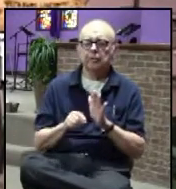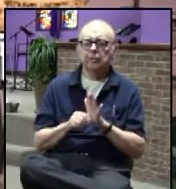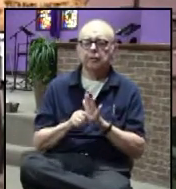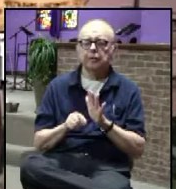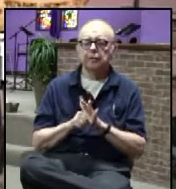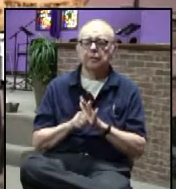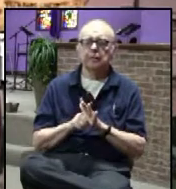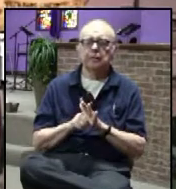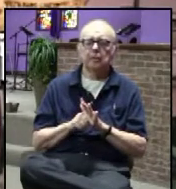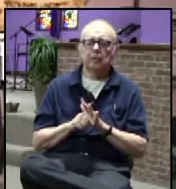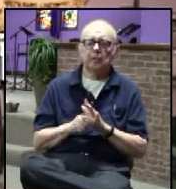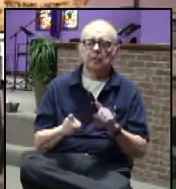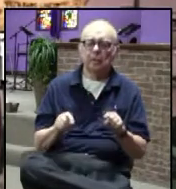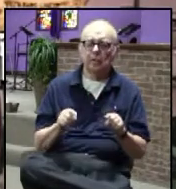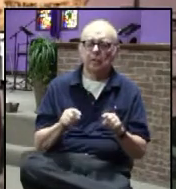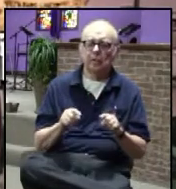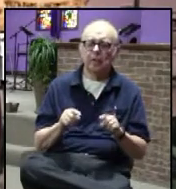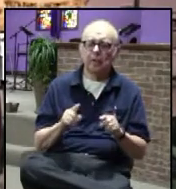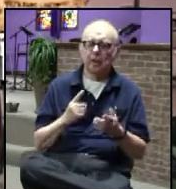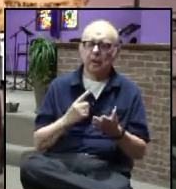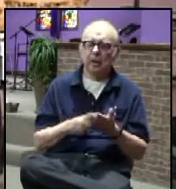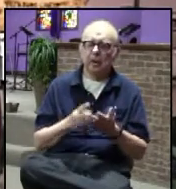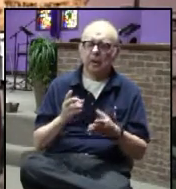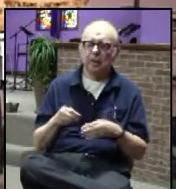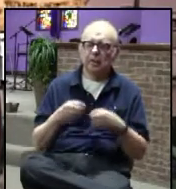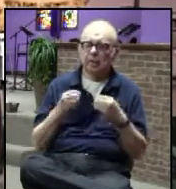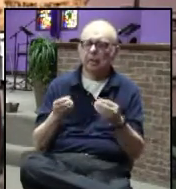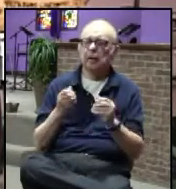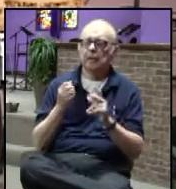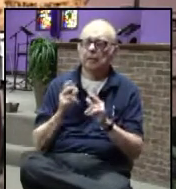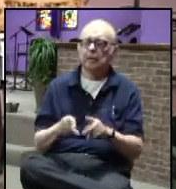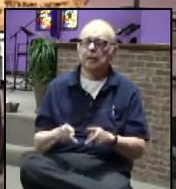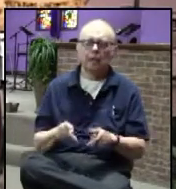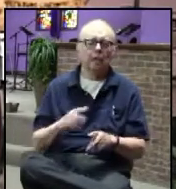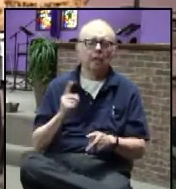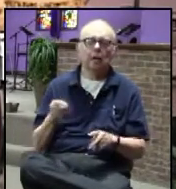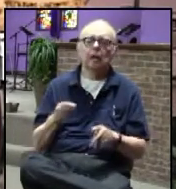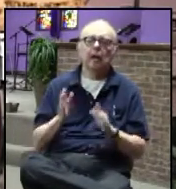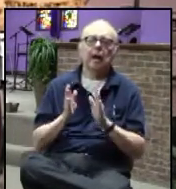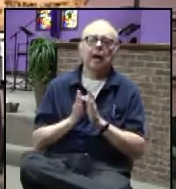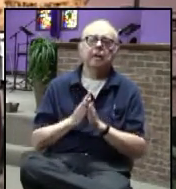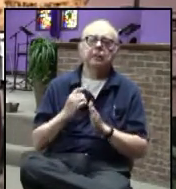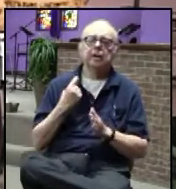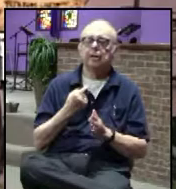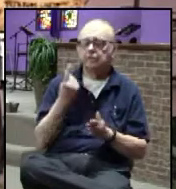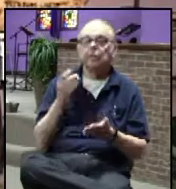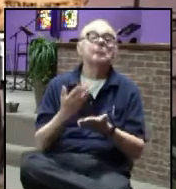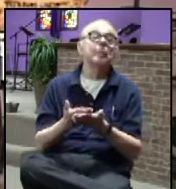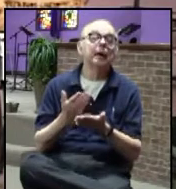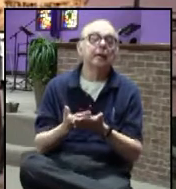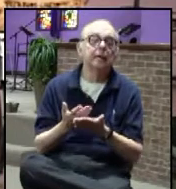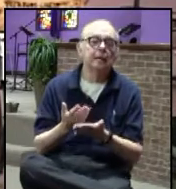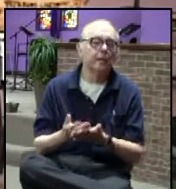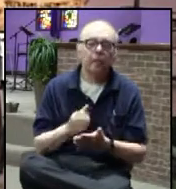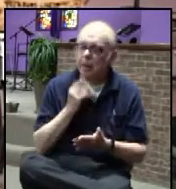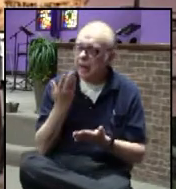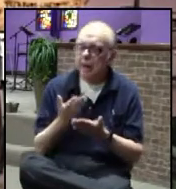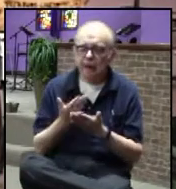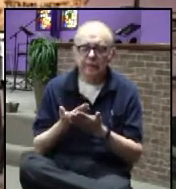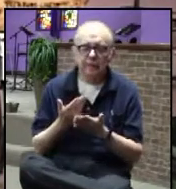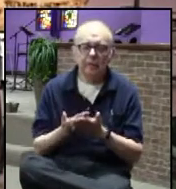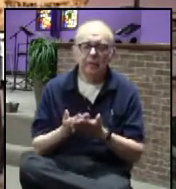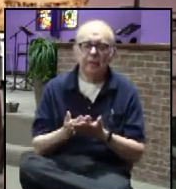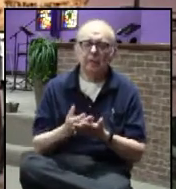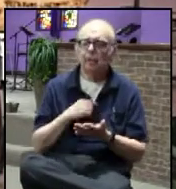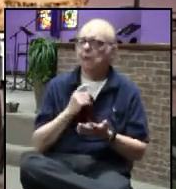scriptures, and when you start talking about giving, everybody thinks, okay, here we go. They're always asking us for money and stuff. But we're not. I got